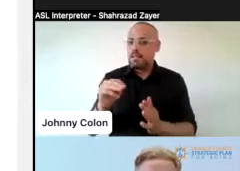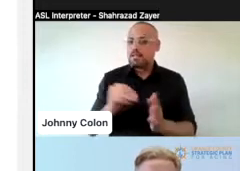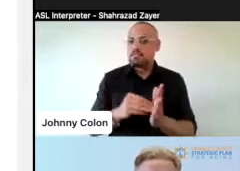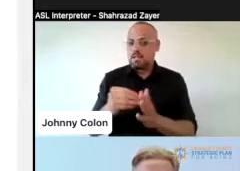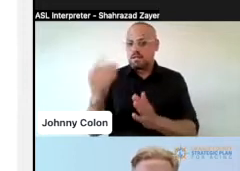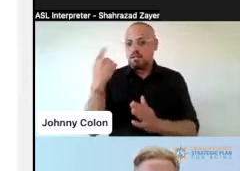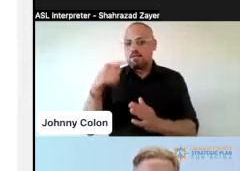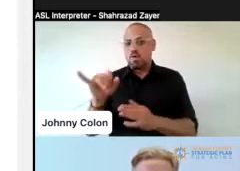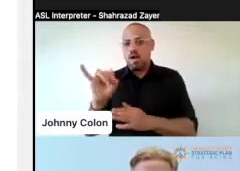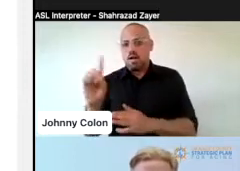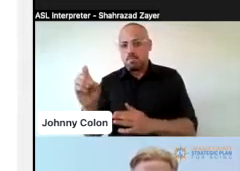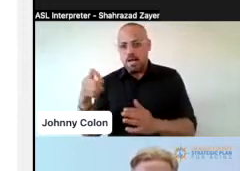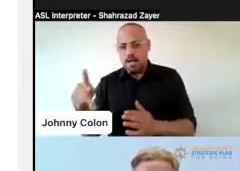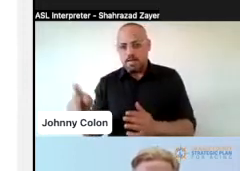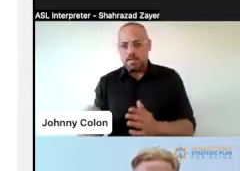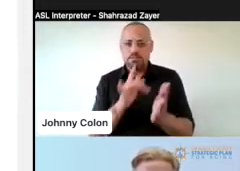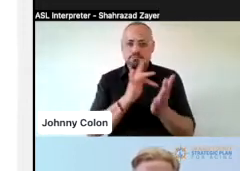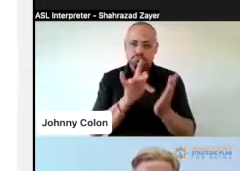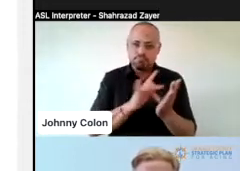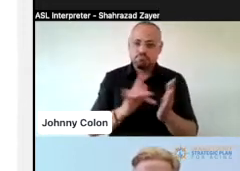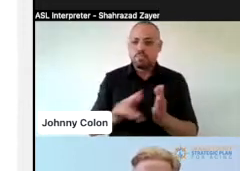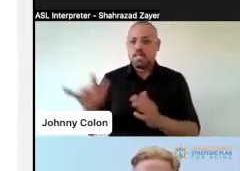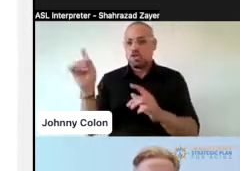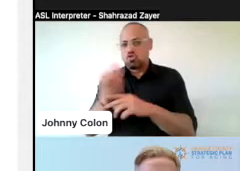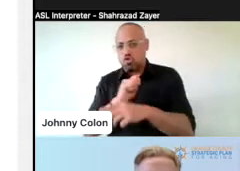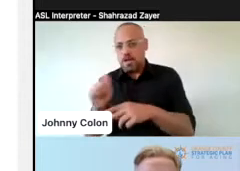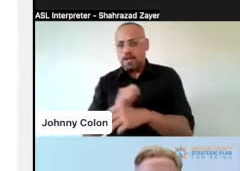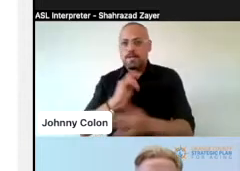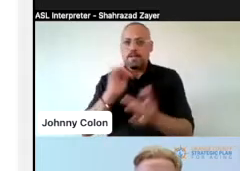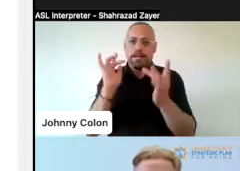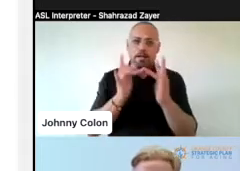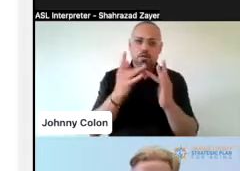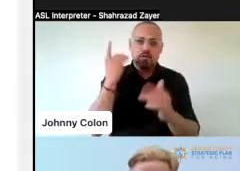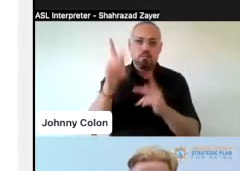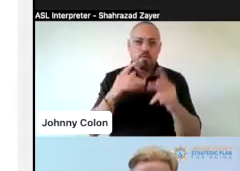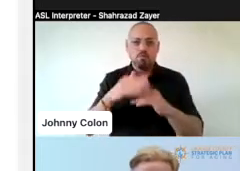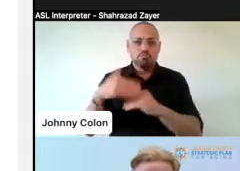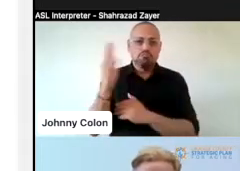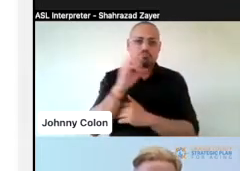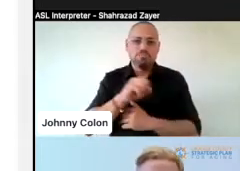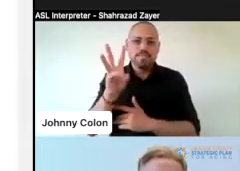internet to residents over 60. But folks, that doesn't mean we don't have work to do.